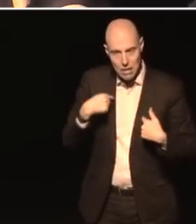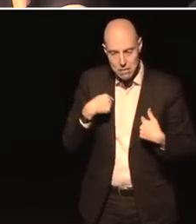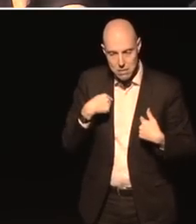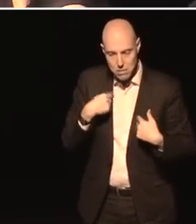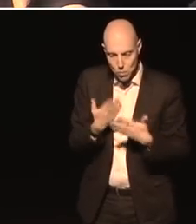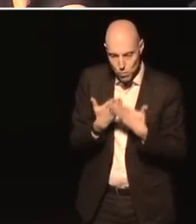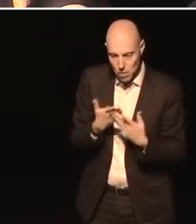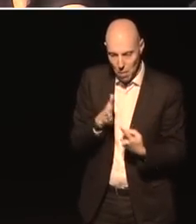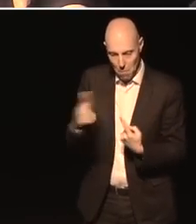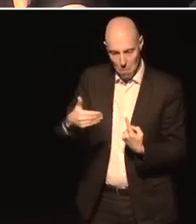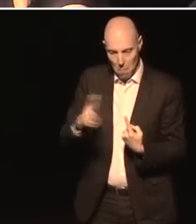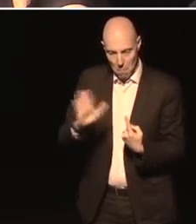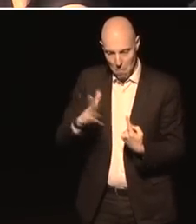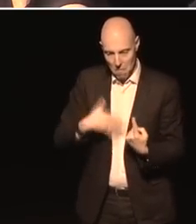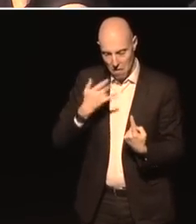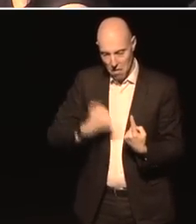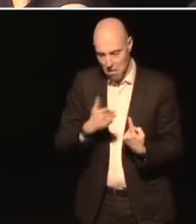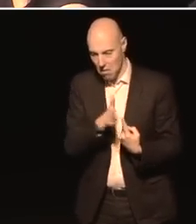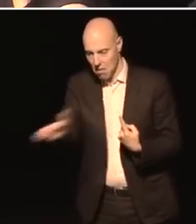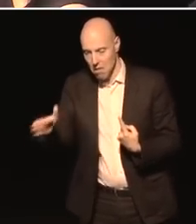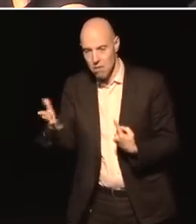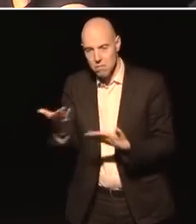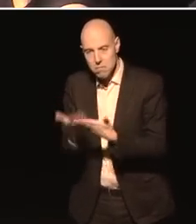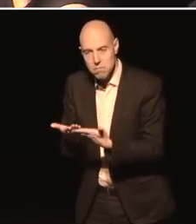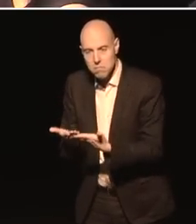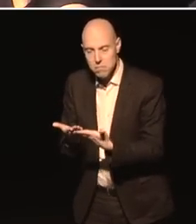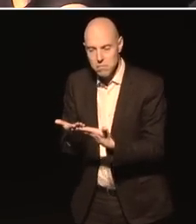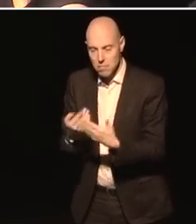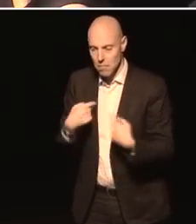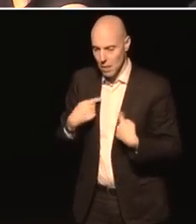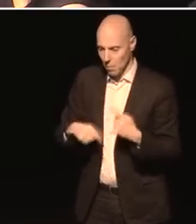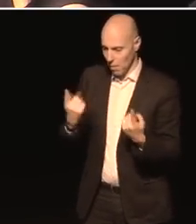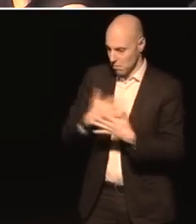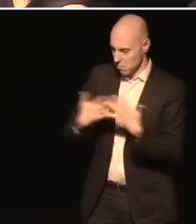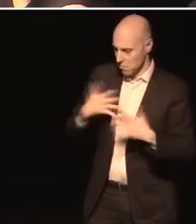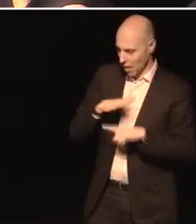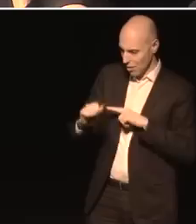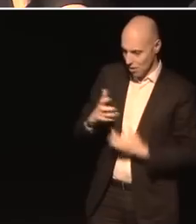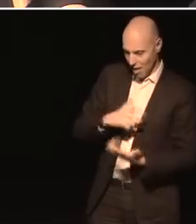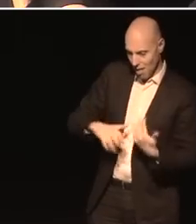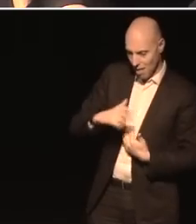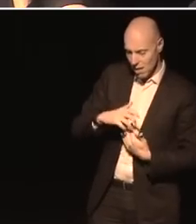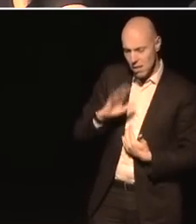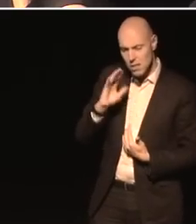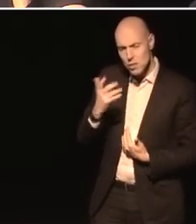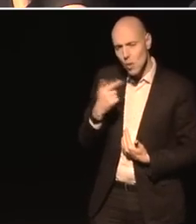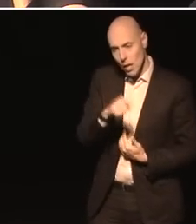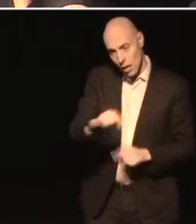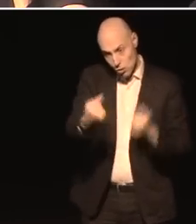particular, and a lot of different types of cultures coming together. And so